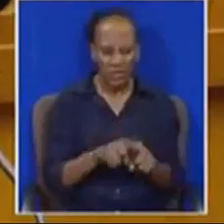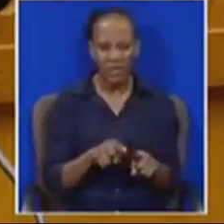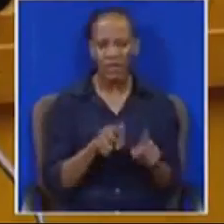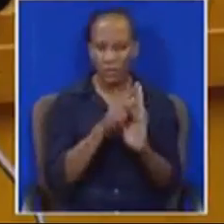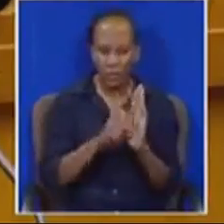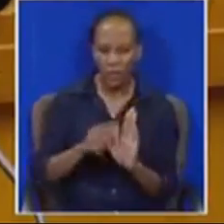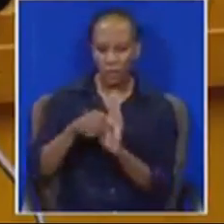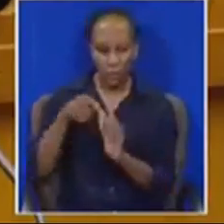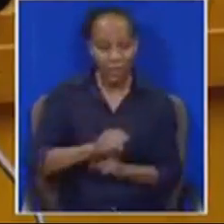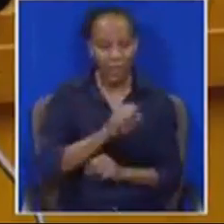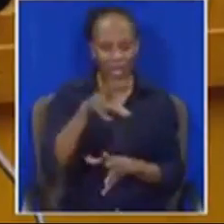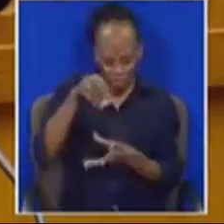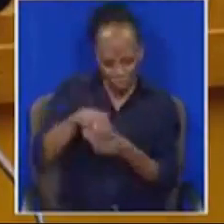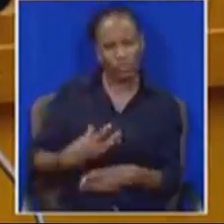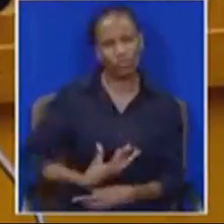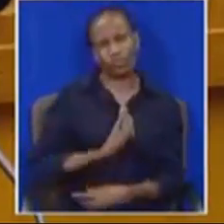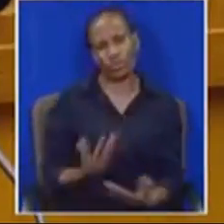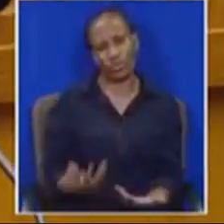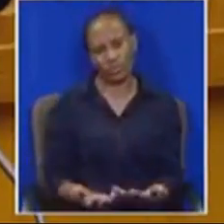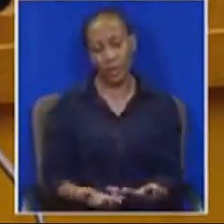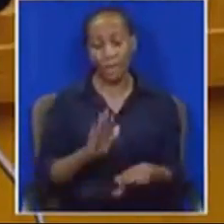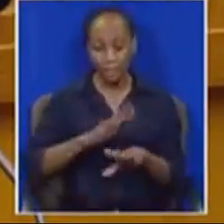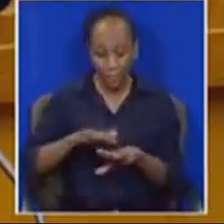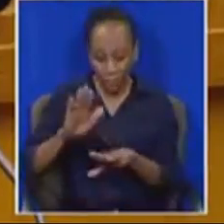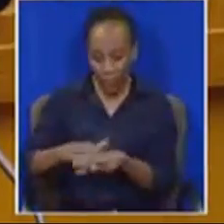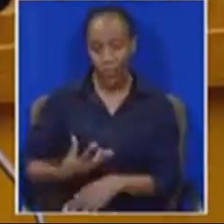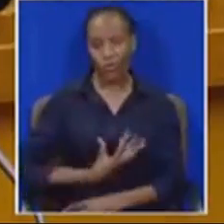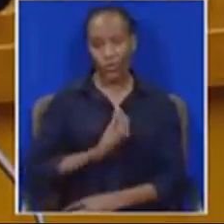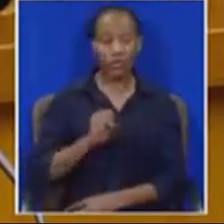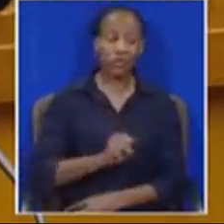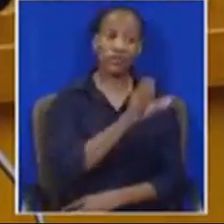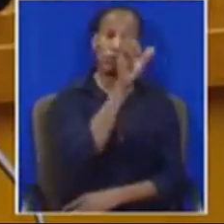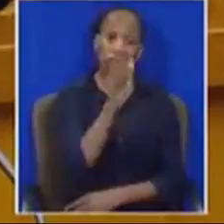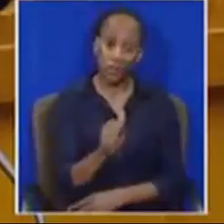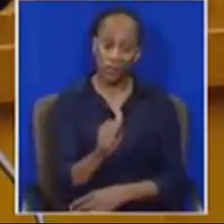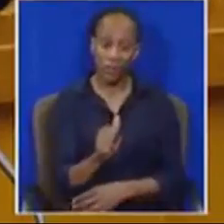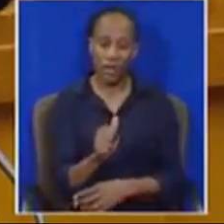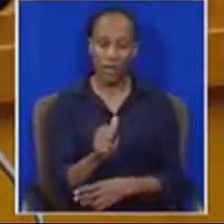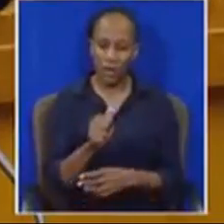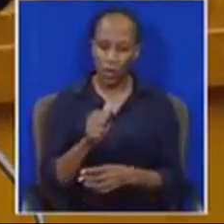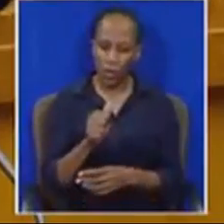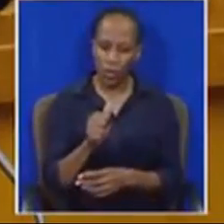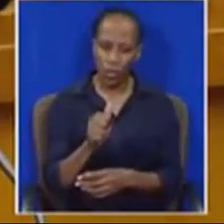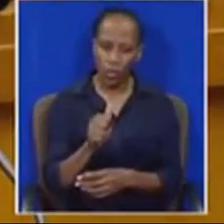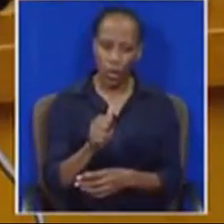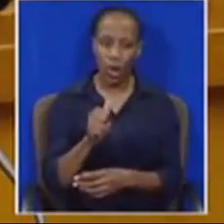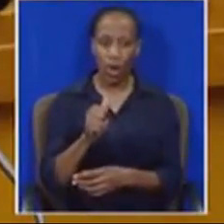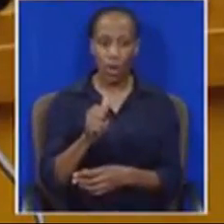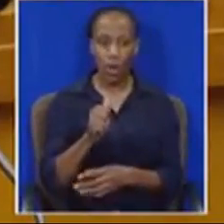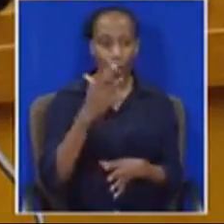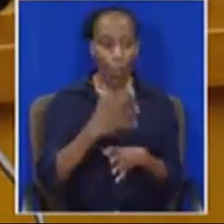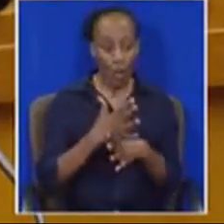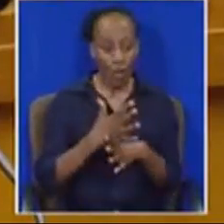our country. Young South Africans will be moved to the center of our economic